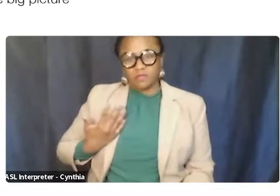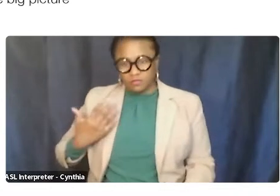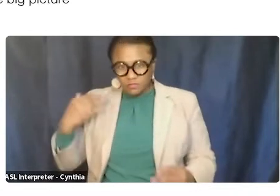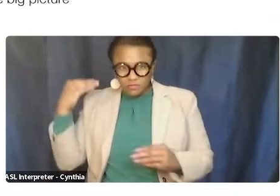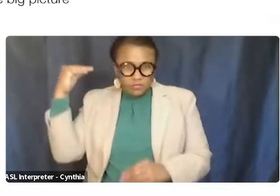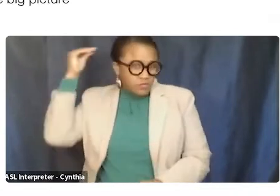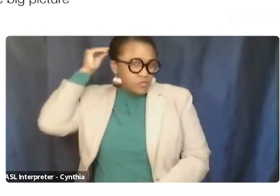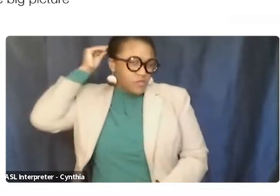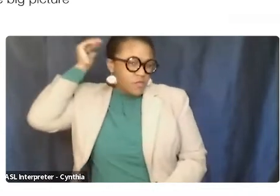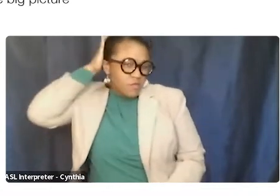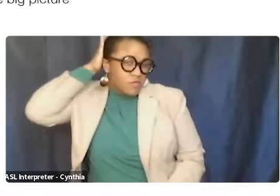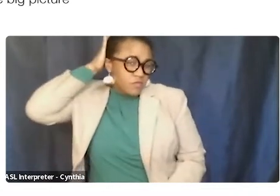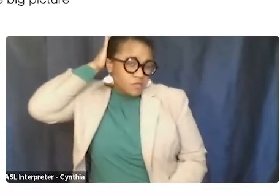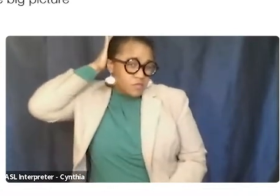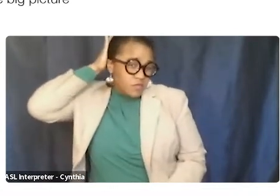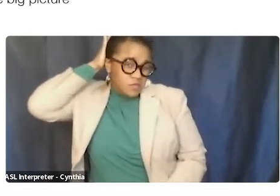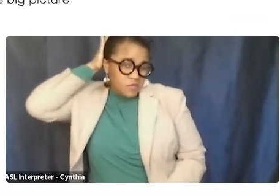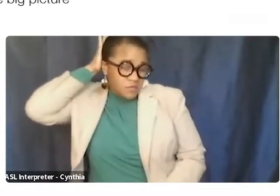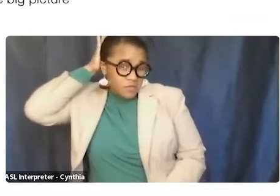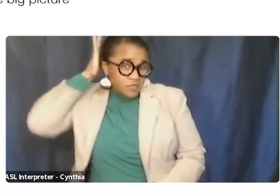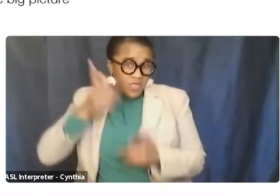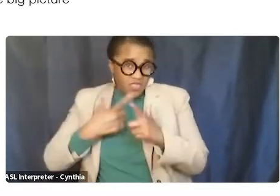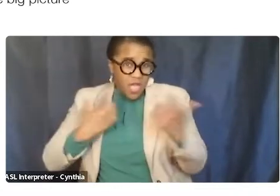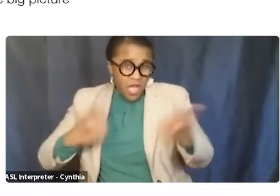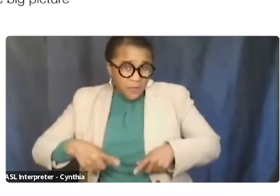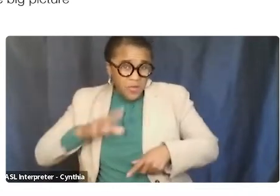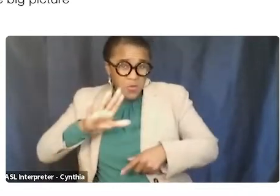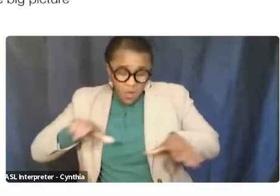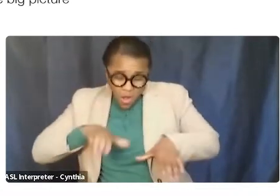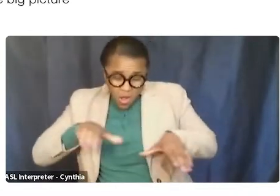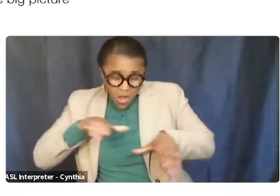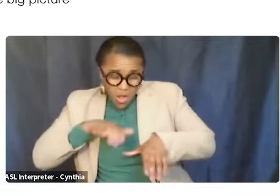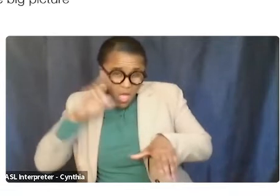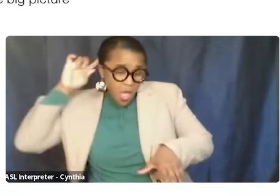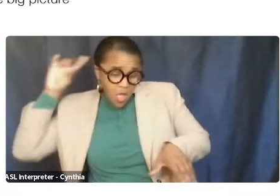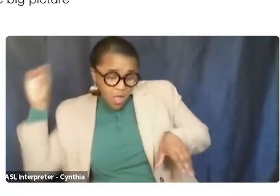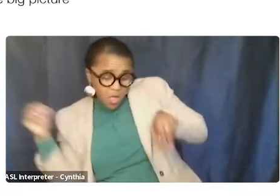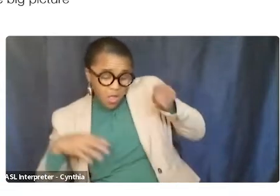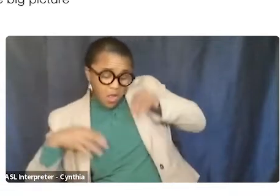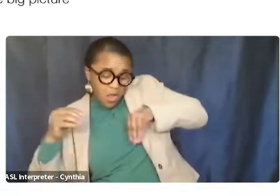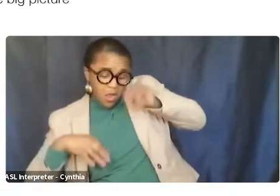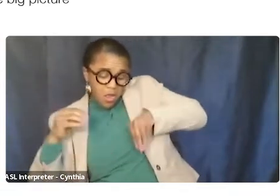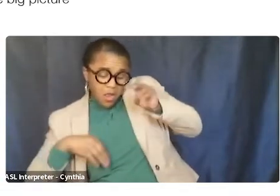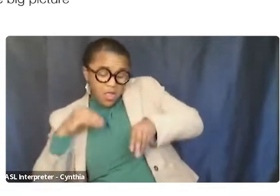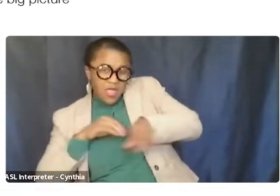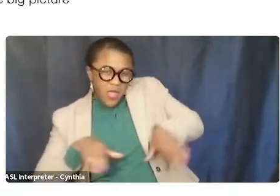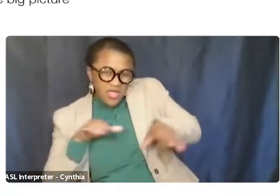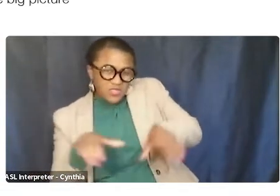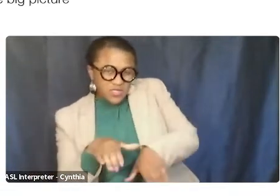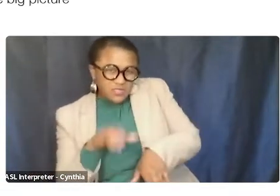of course, play into what you create and your day-to-day